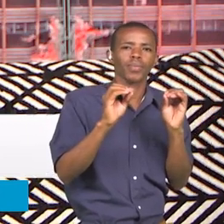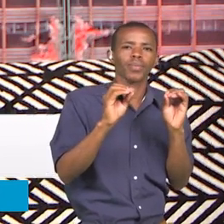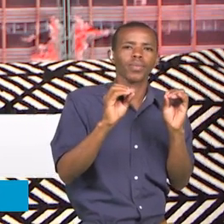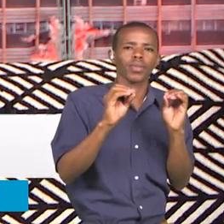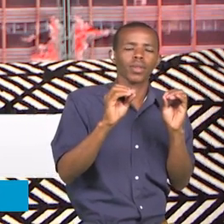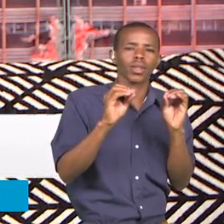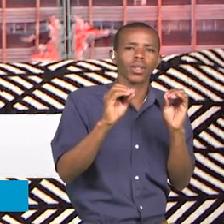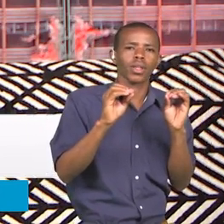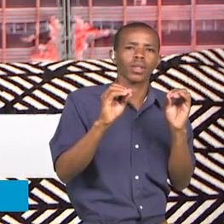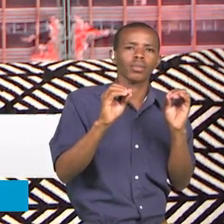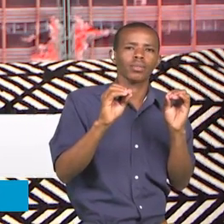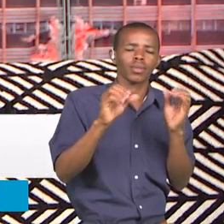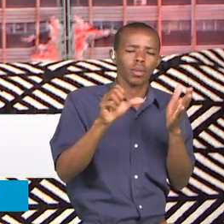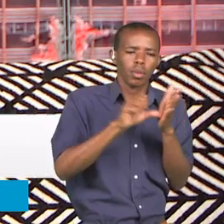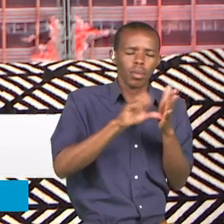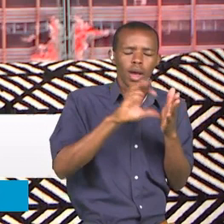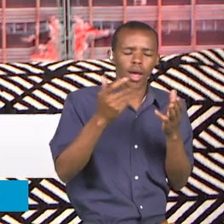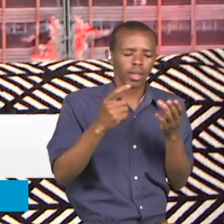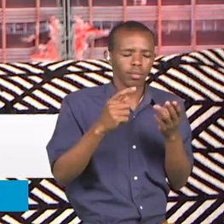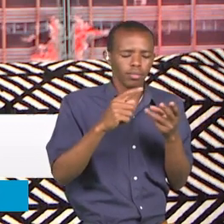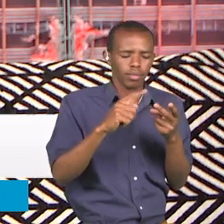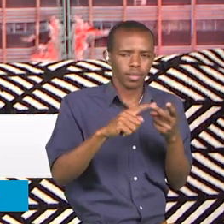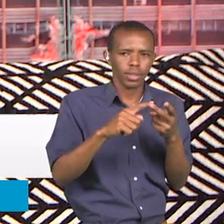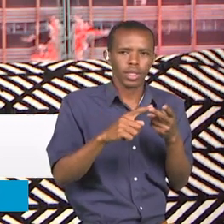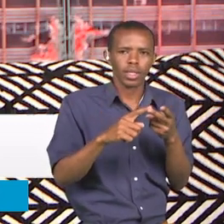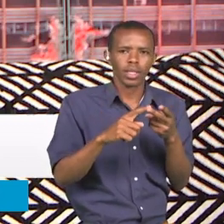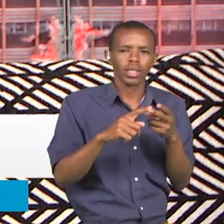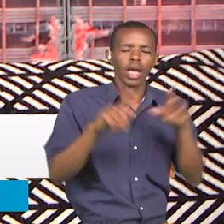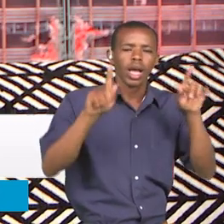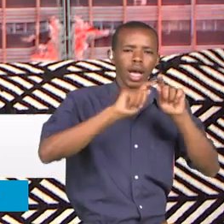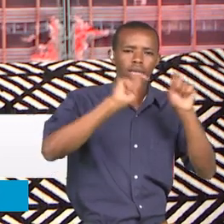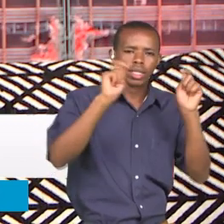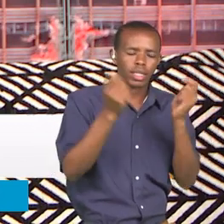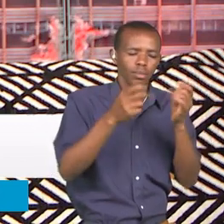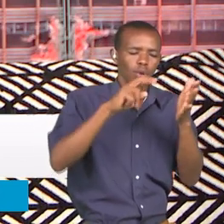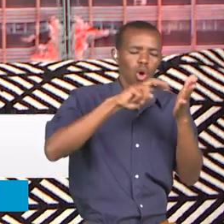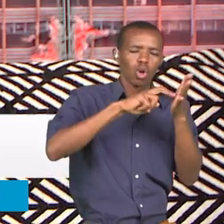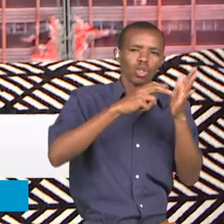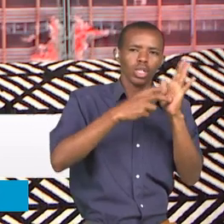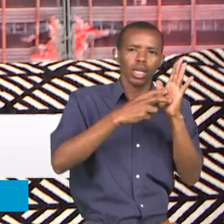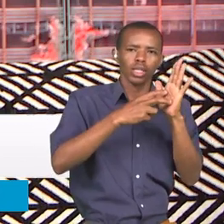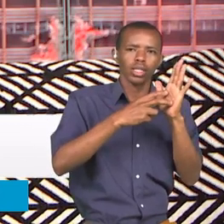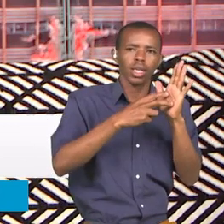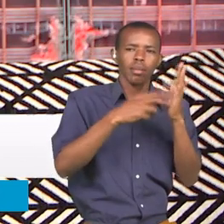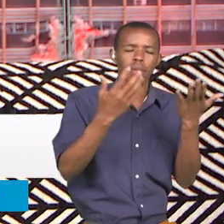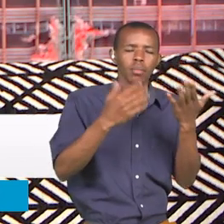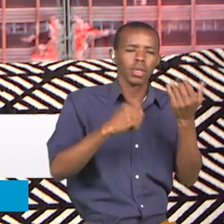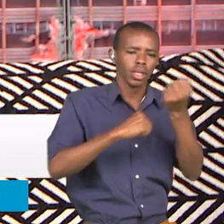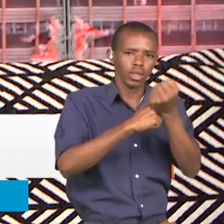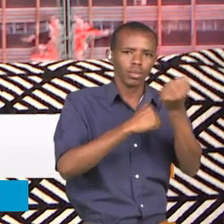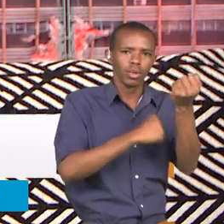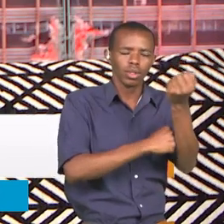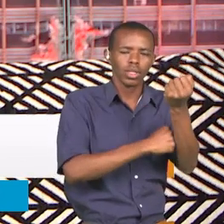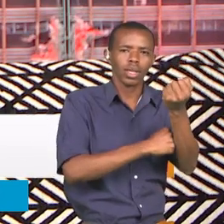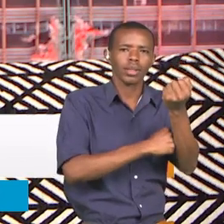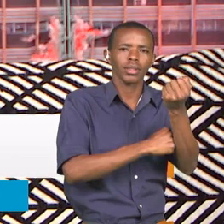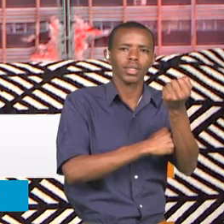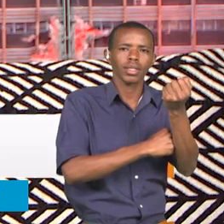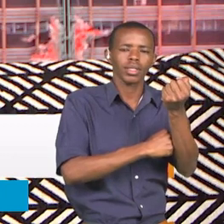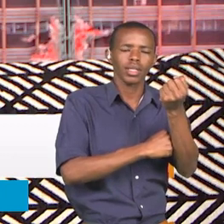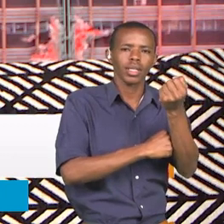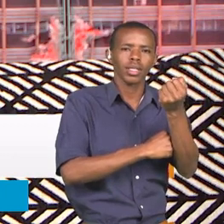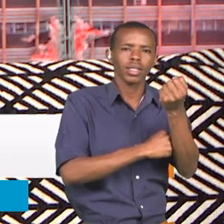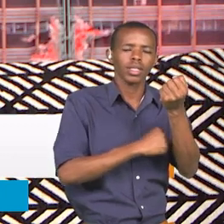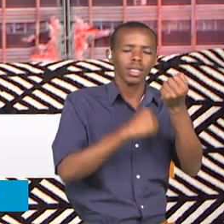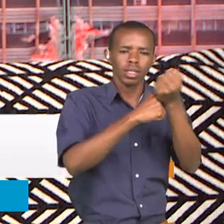other issue arises where there's a team contract. There's a team contract, perhaps with a sponsor. Mm-hmm. A sponsor is sponsoring a